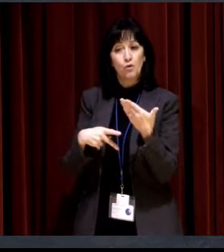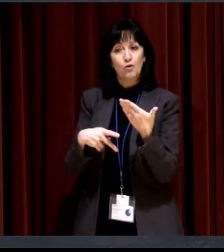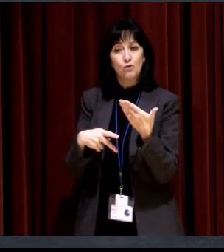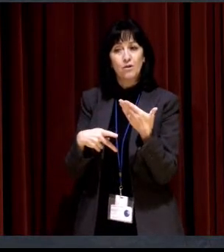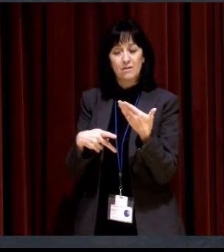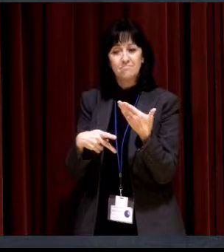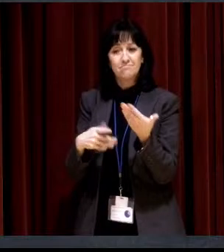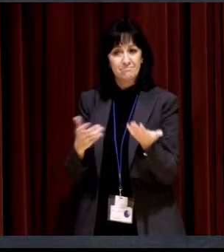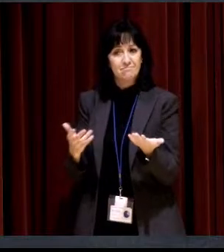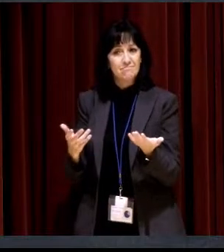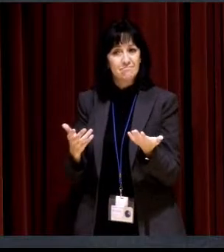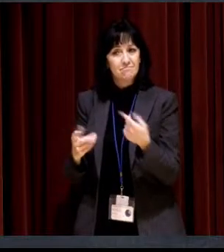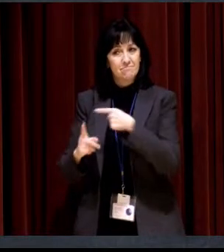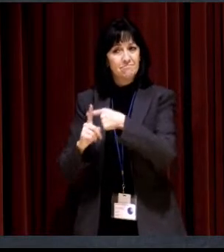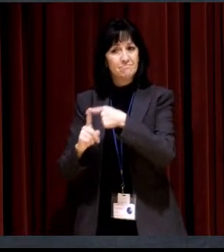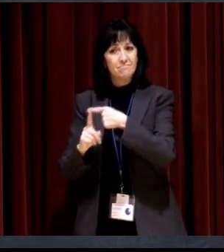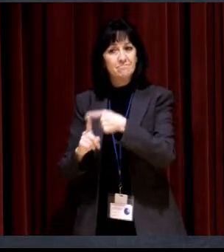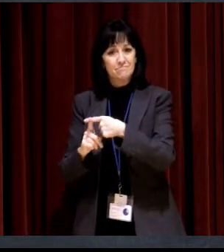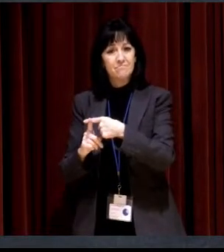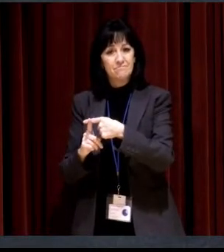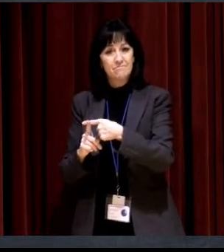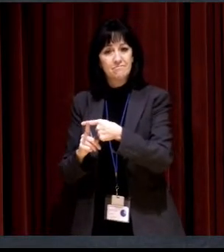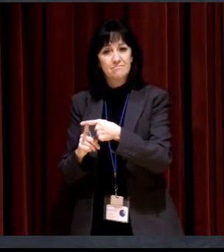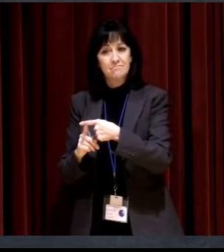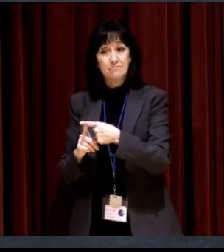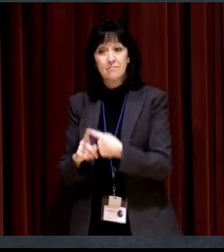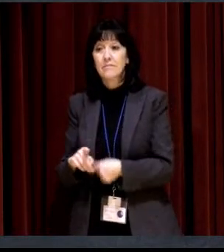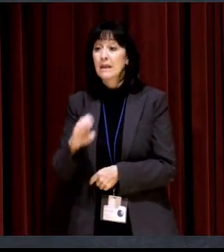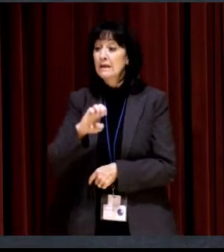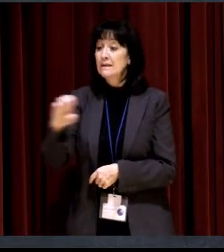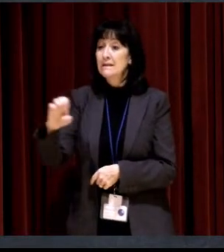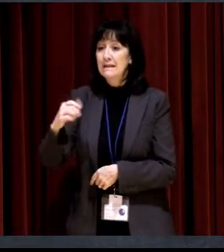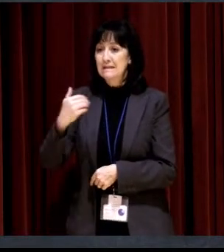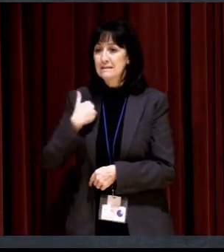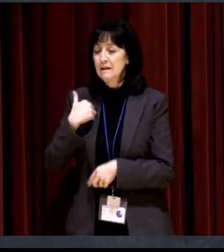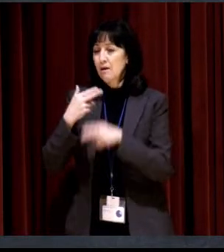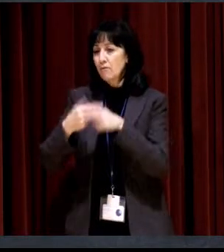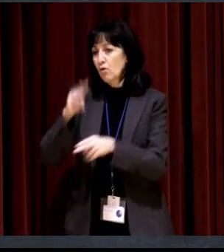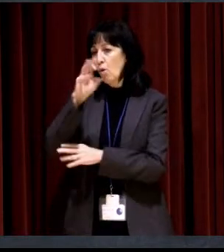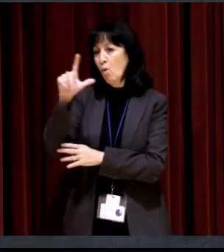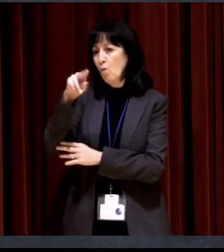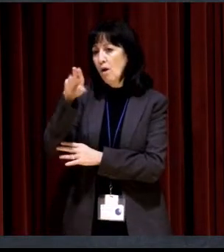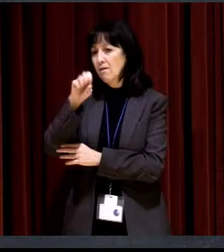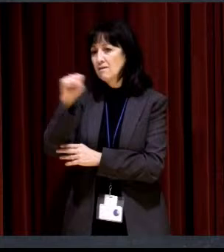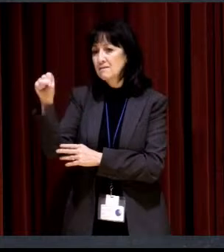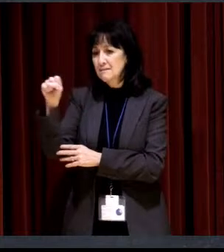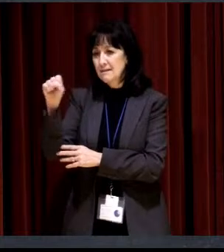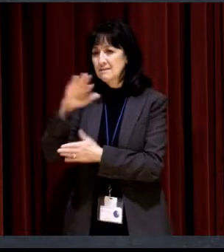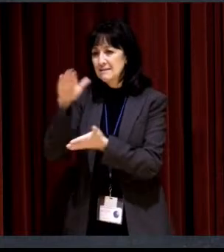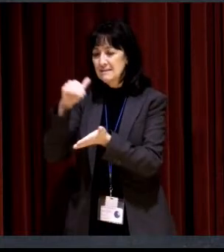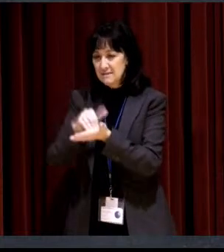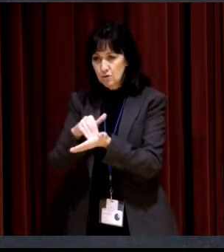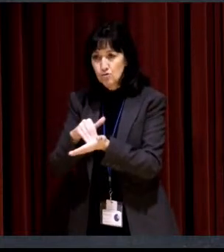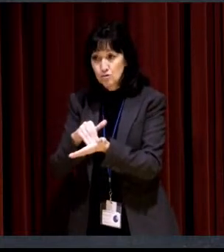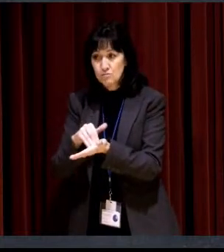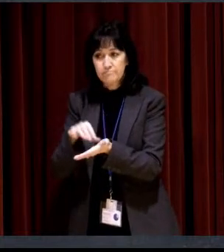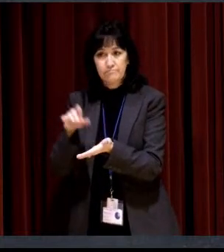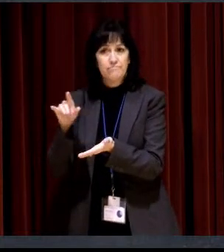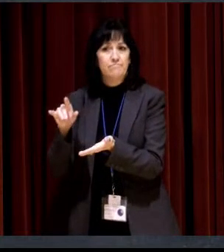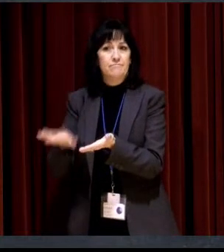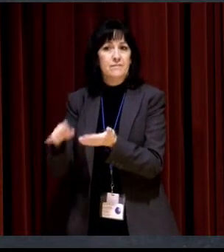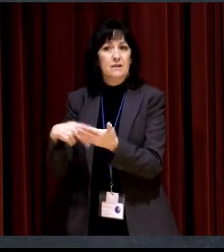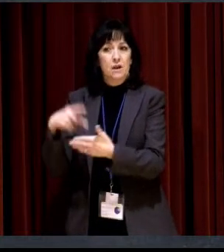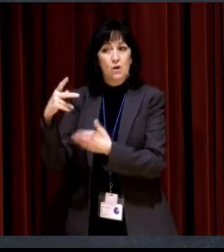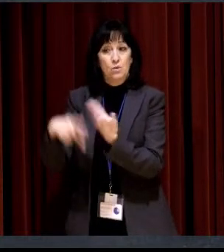wellness center on the east side in the new Bancroft. So those are